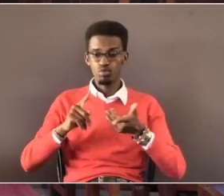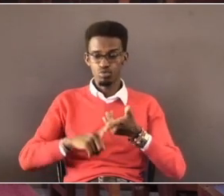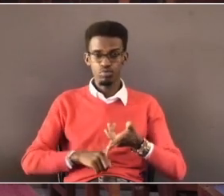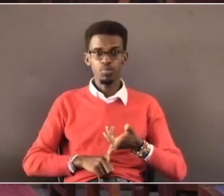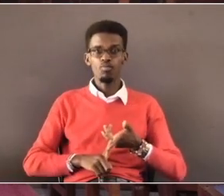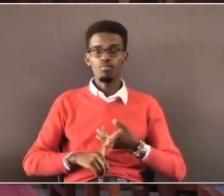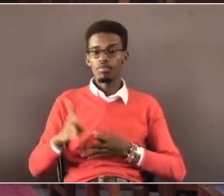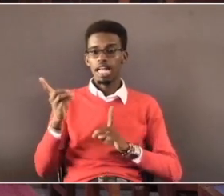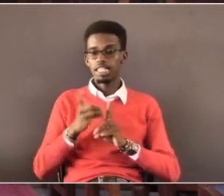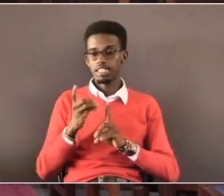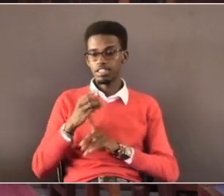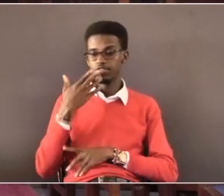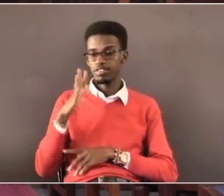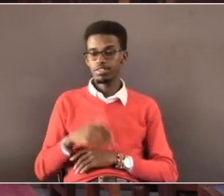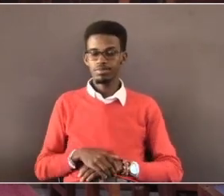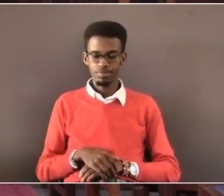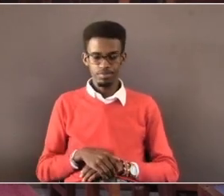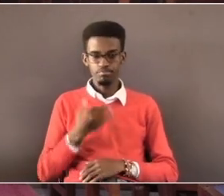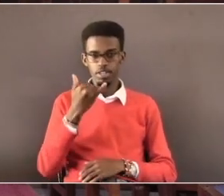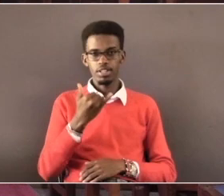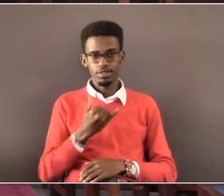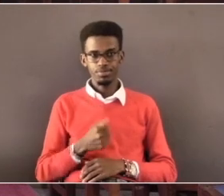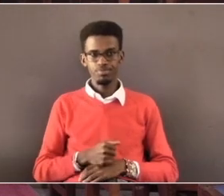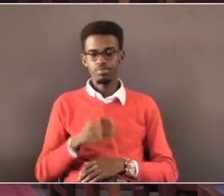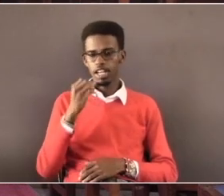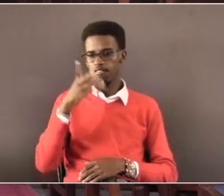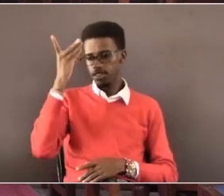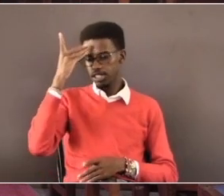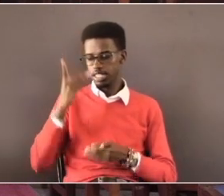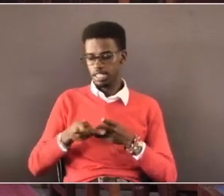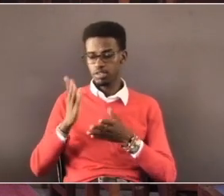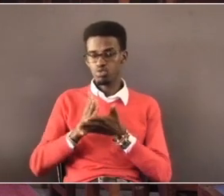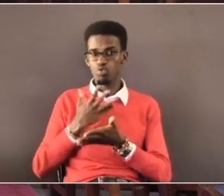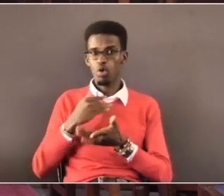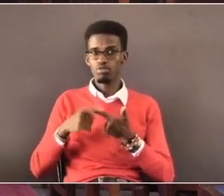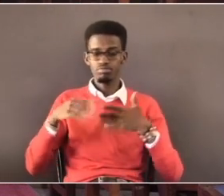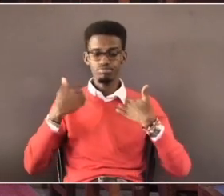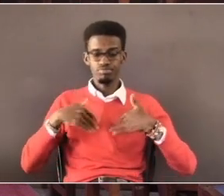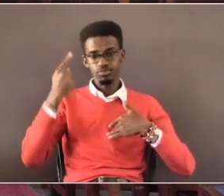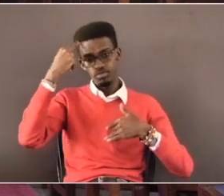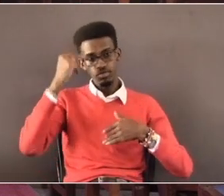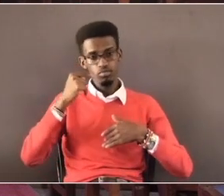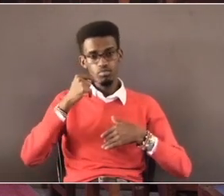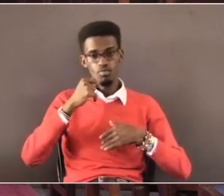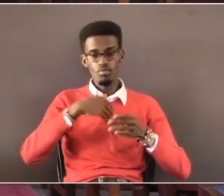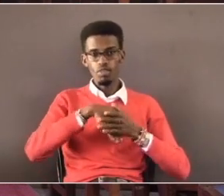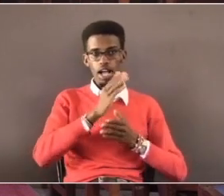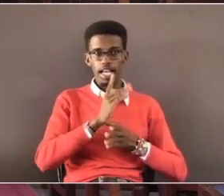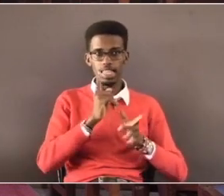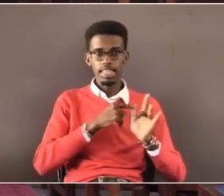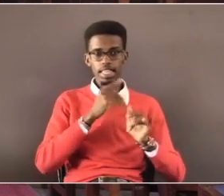You are dating. Now, if you decide that you're taking somebody out for the date,